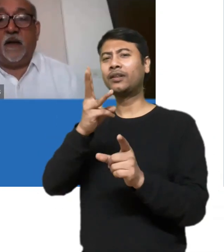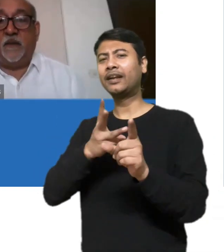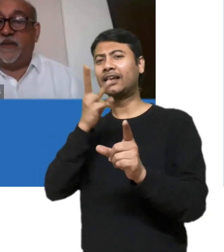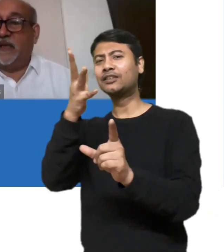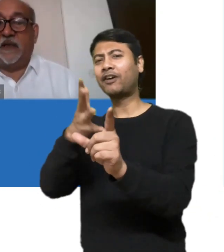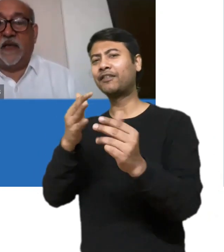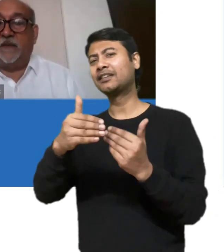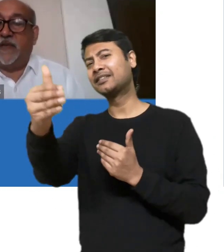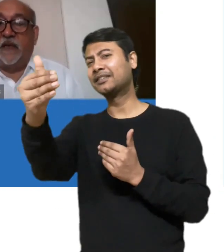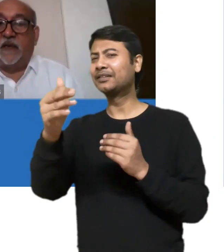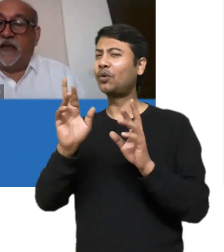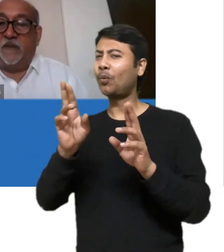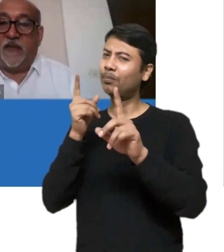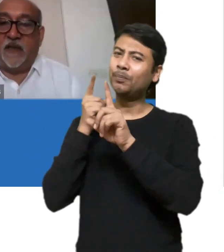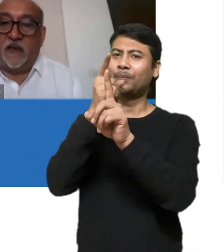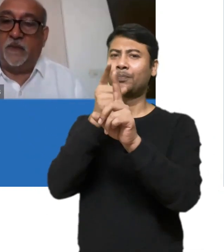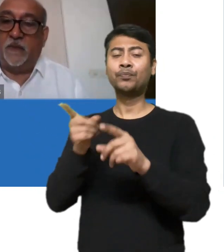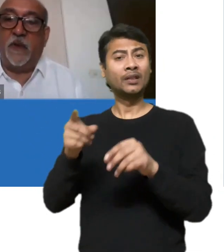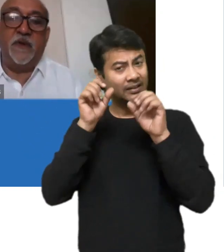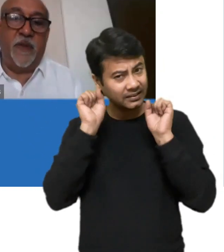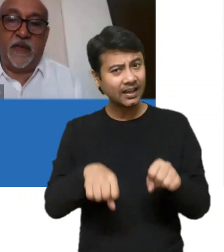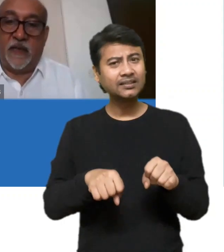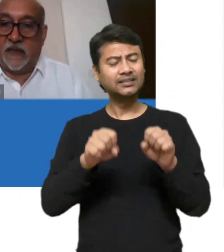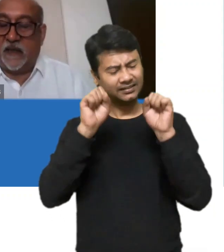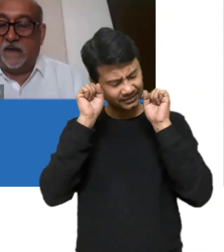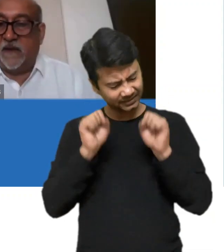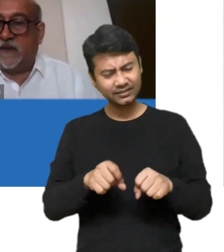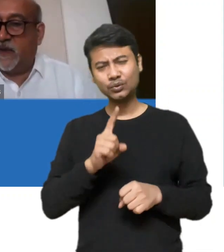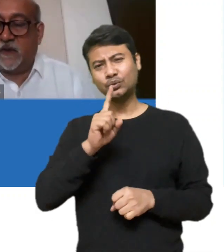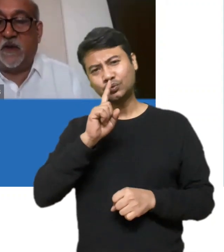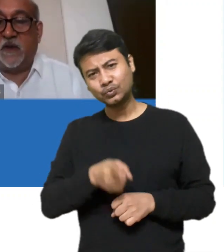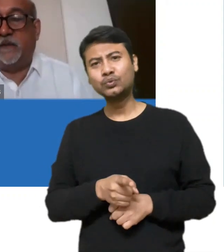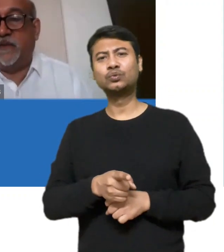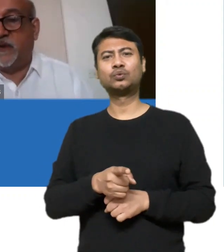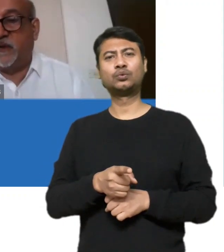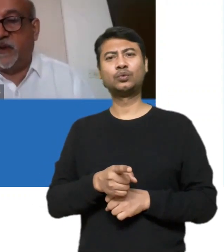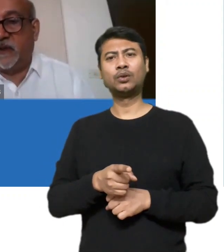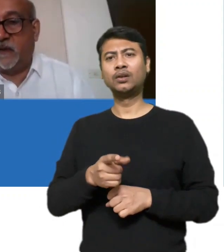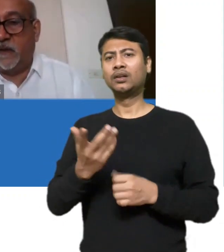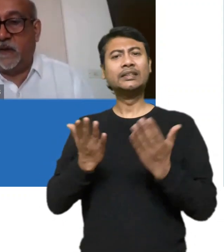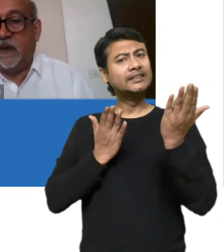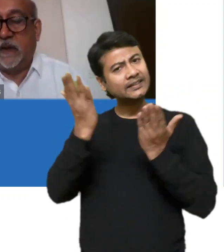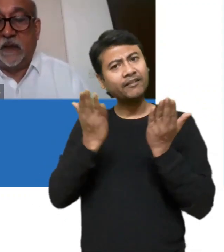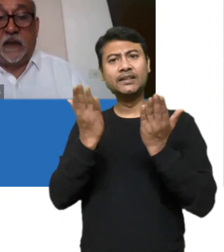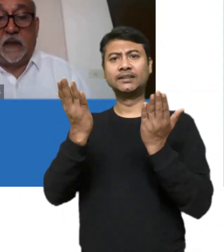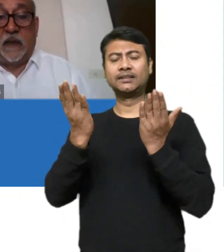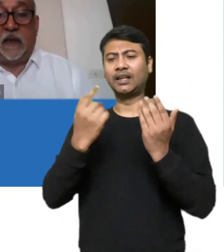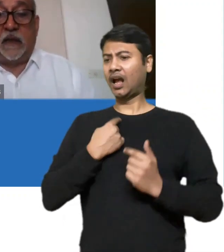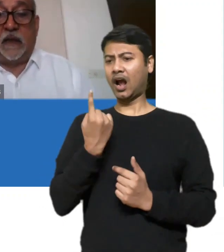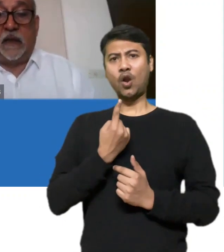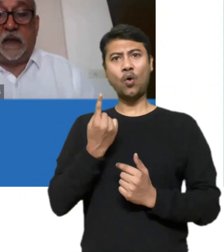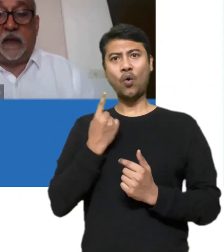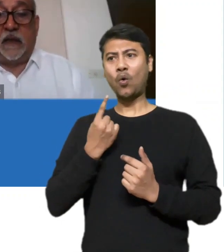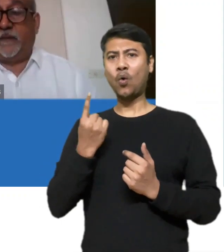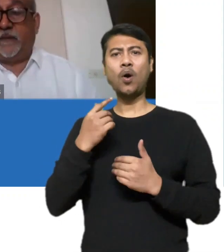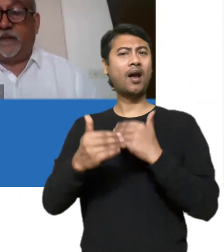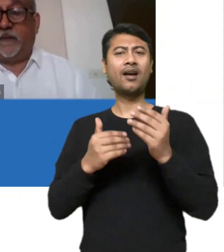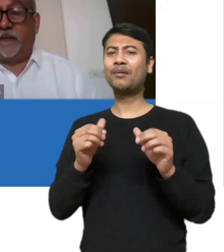no, absolutely, absolutely, absolutely. We want to make it a service. We're not going to be able to do it alone.